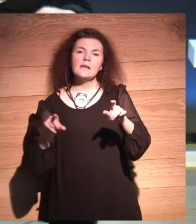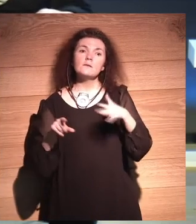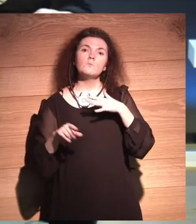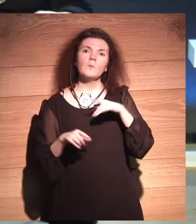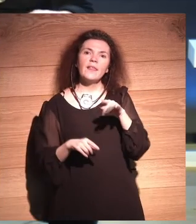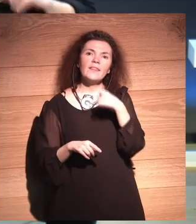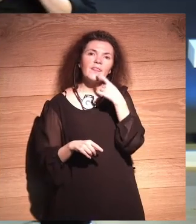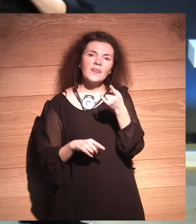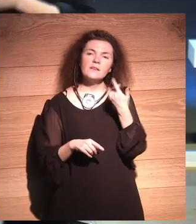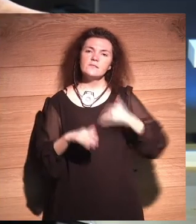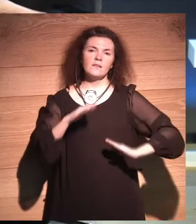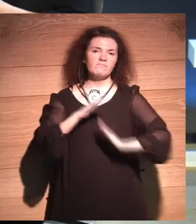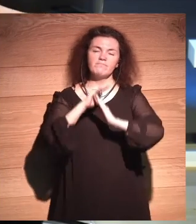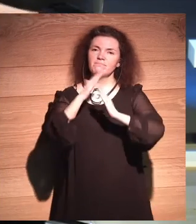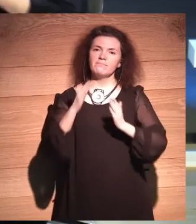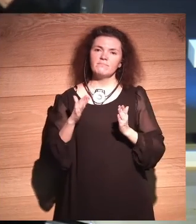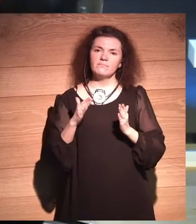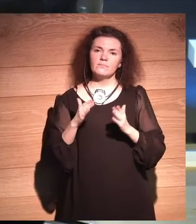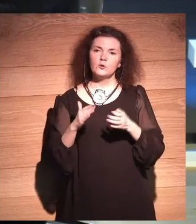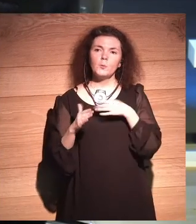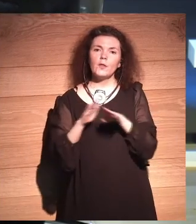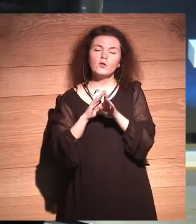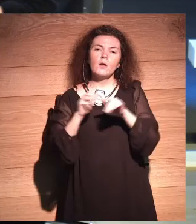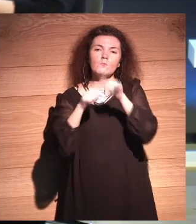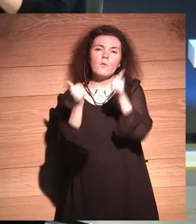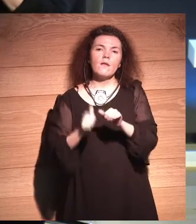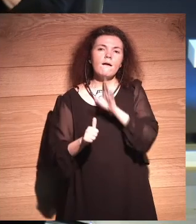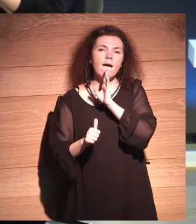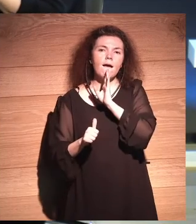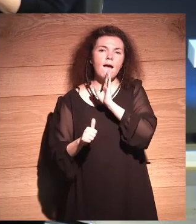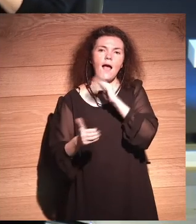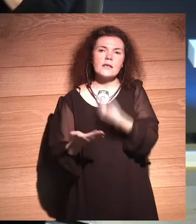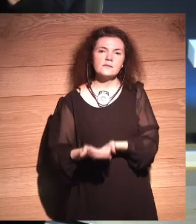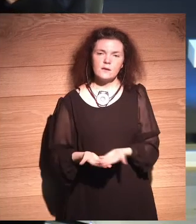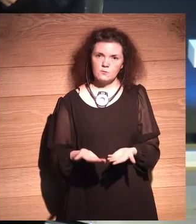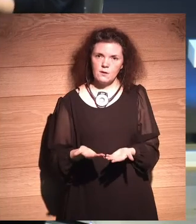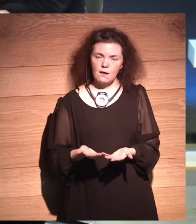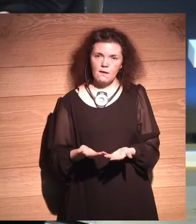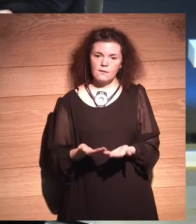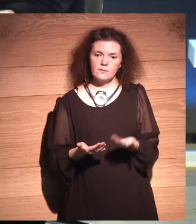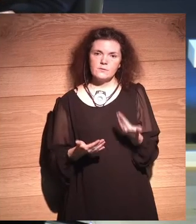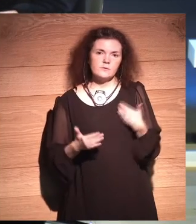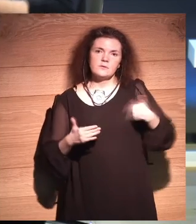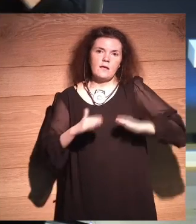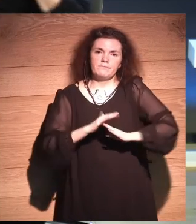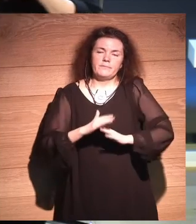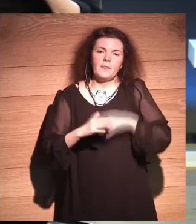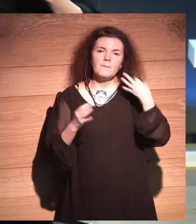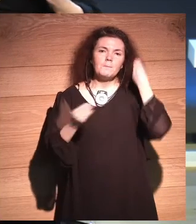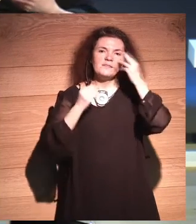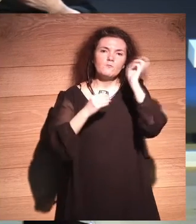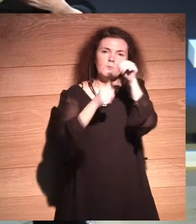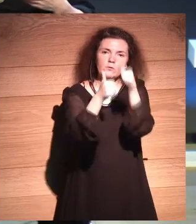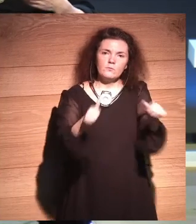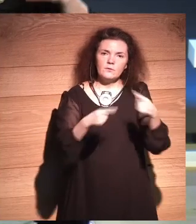we have now. We need to think differently about how we run campaigns. We need to think differently about how we do politics. And above all,